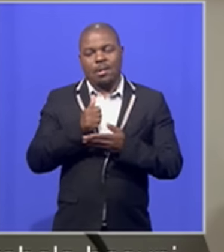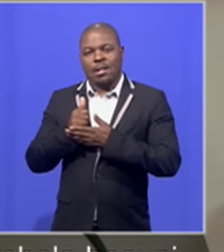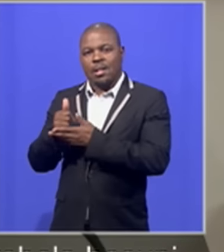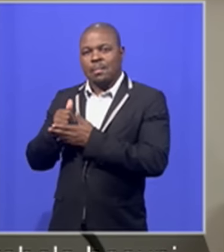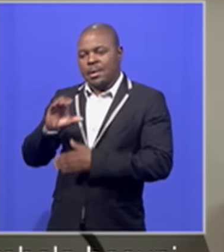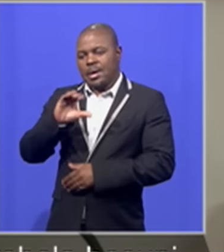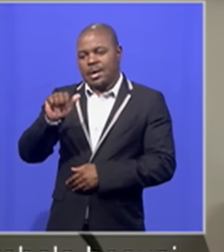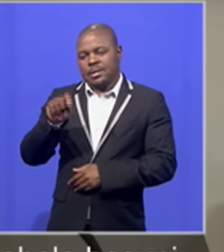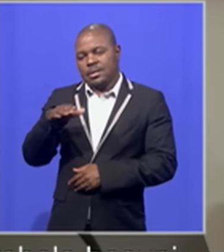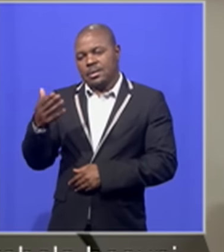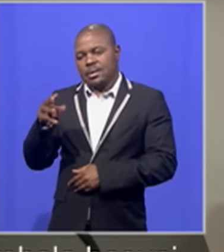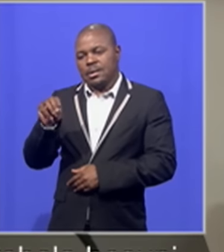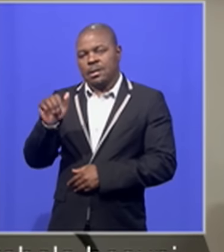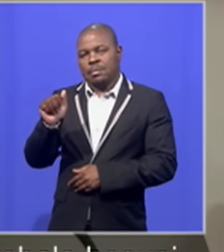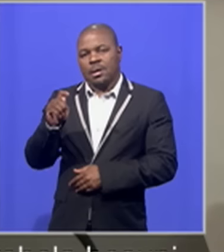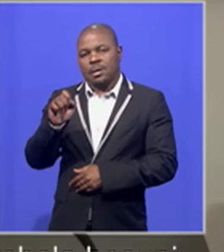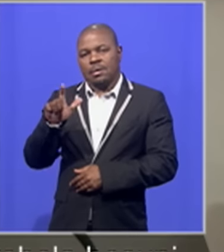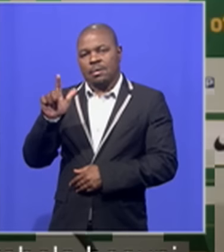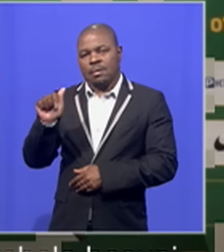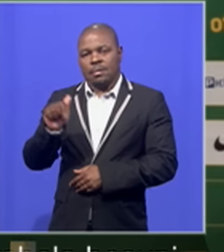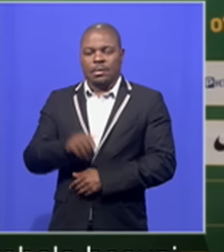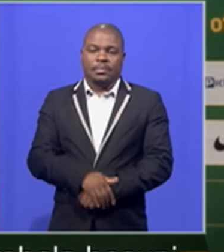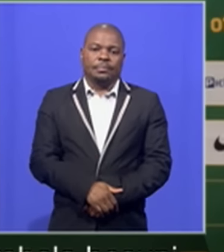thusa Ket Matlala.